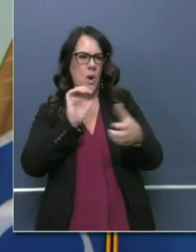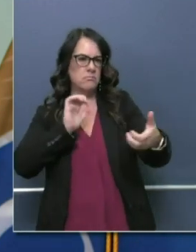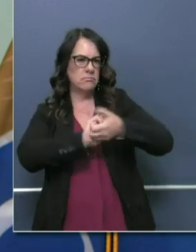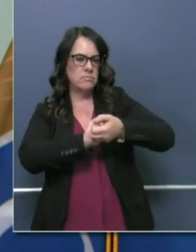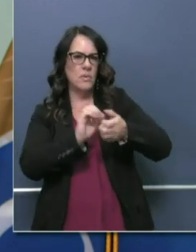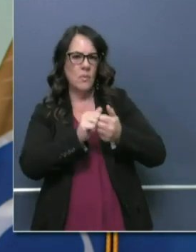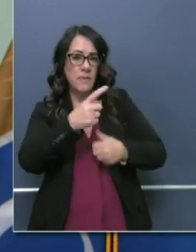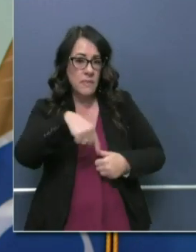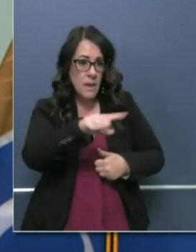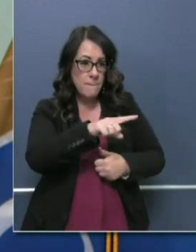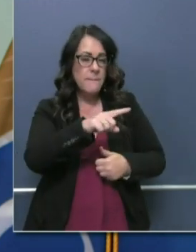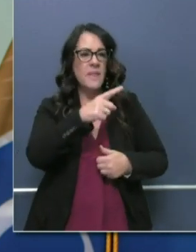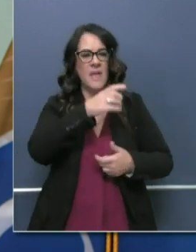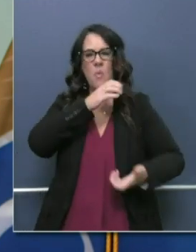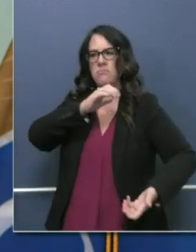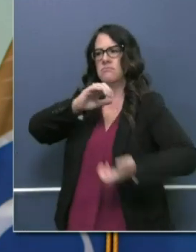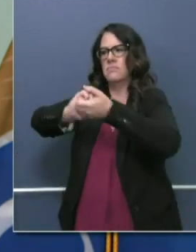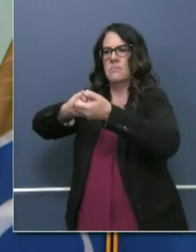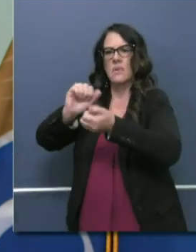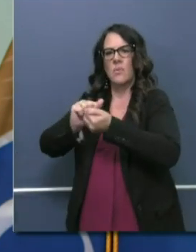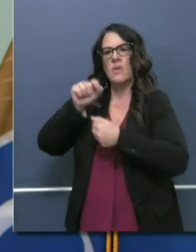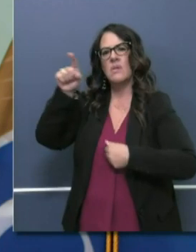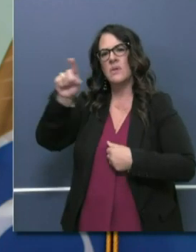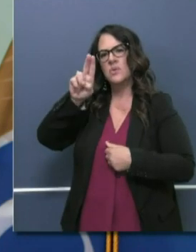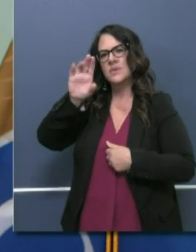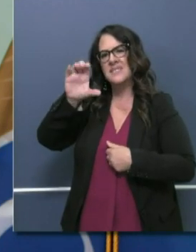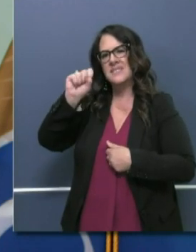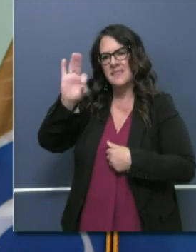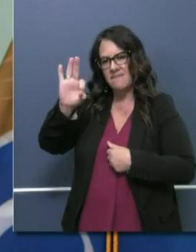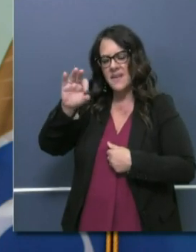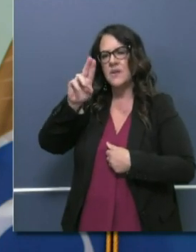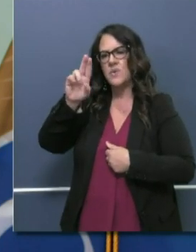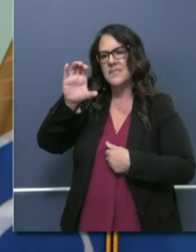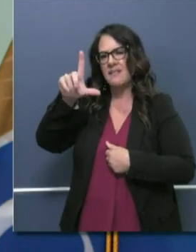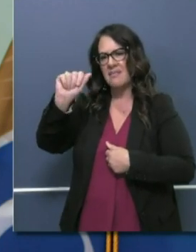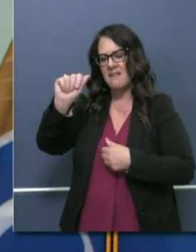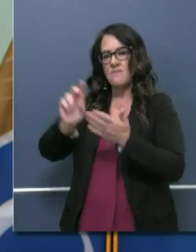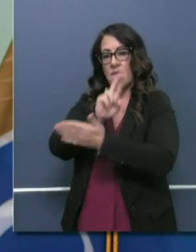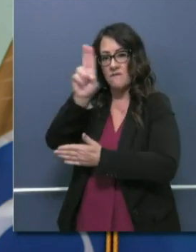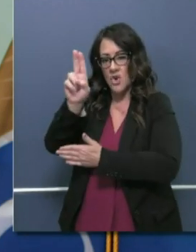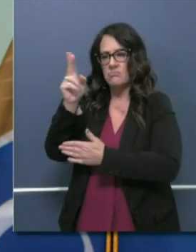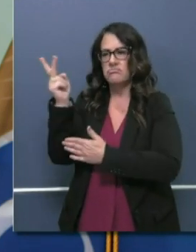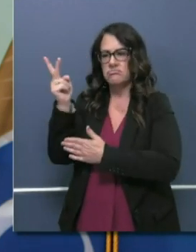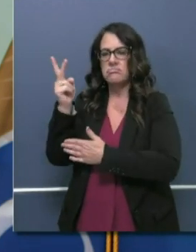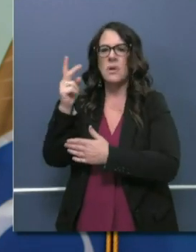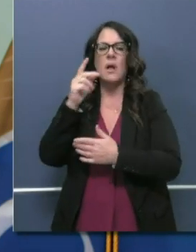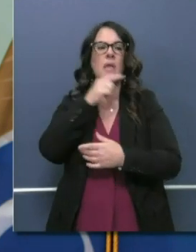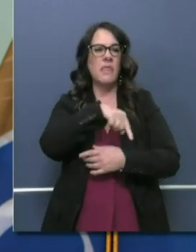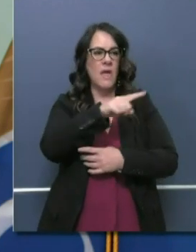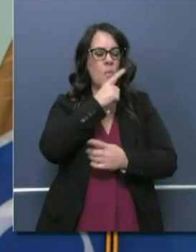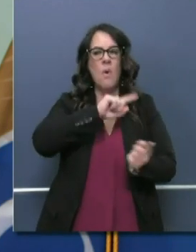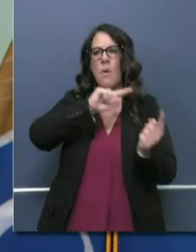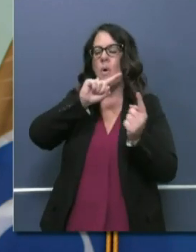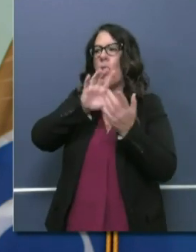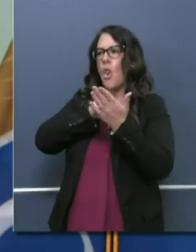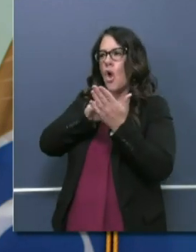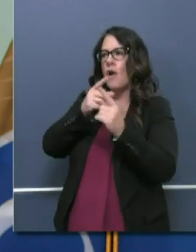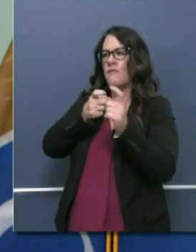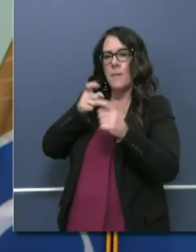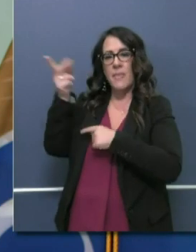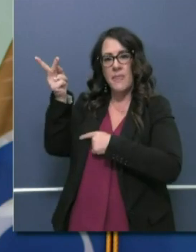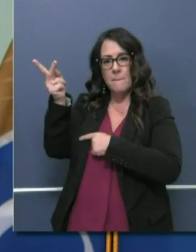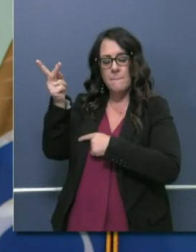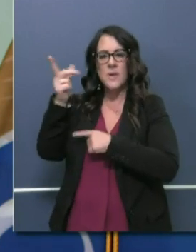in partnership with UCSF, in partnership with UCLA, to have an online training academy to increase their